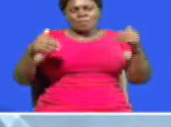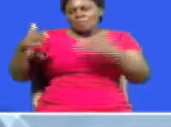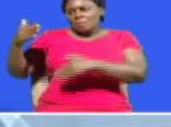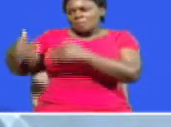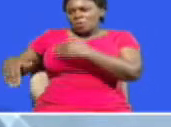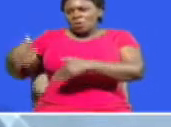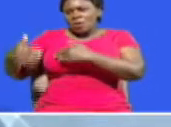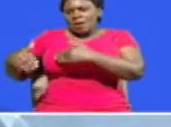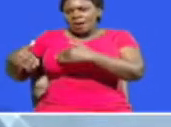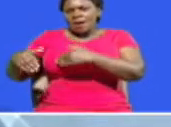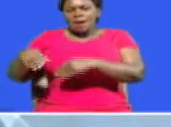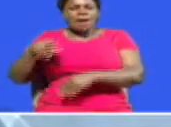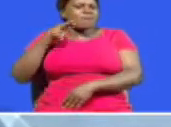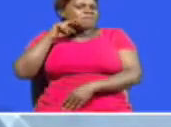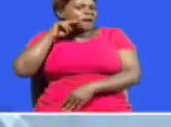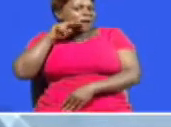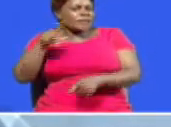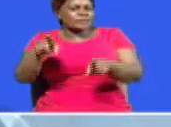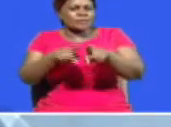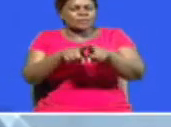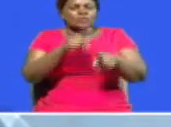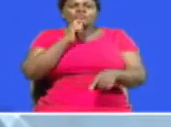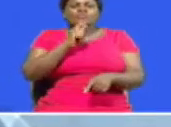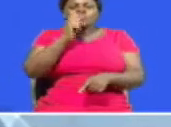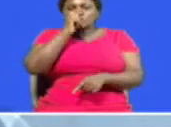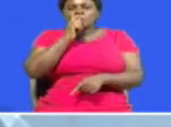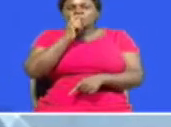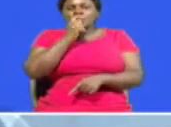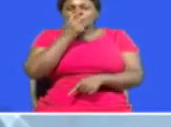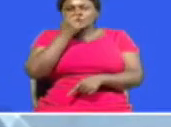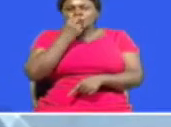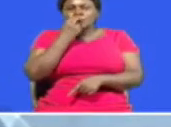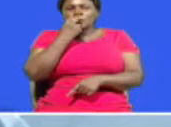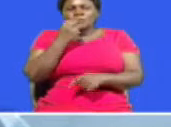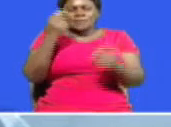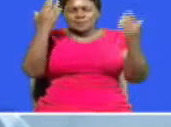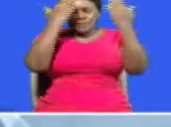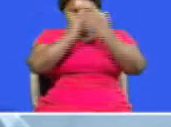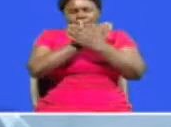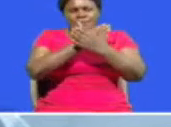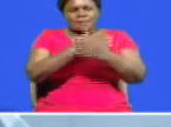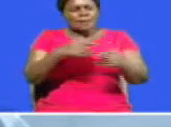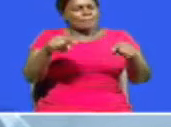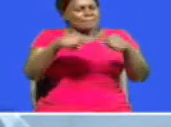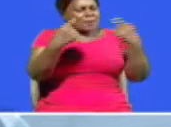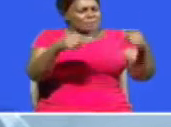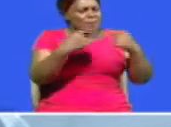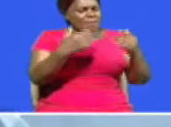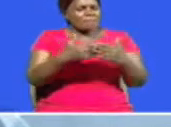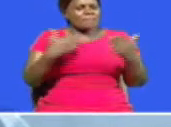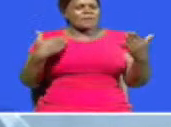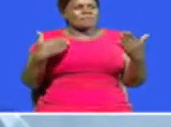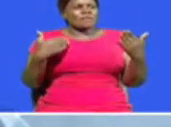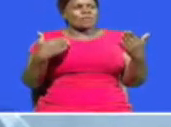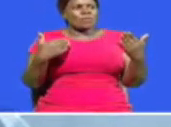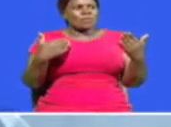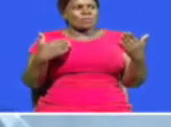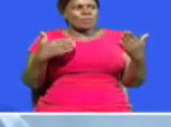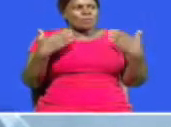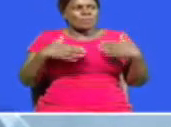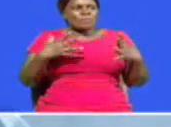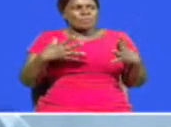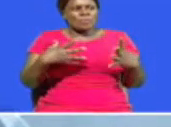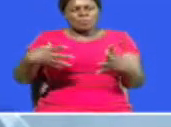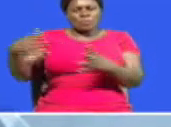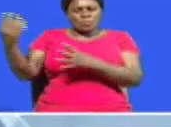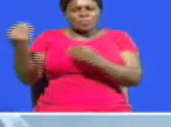in Upper Nyakach Division on Tuesday night, where terror was unleashed on residents before the perpetrators fled